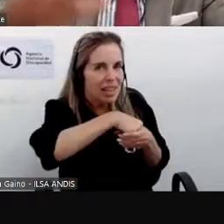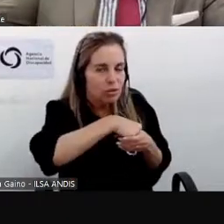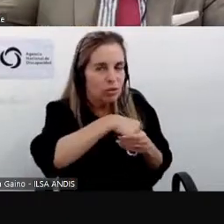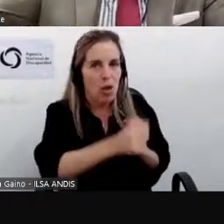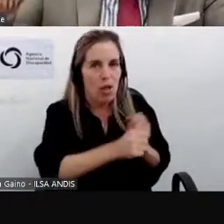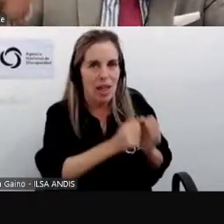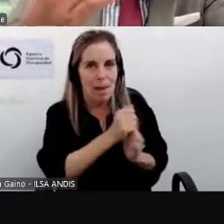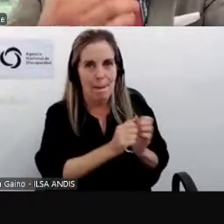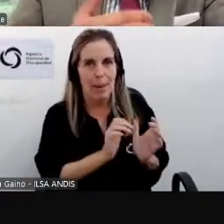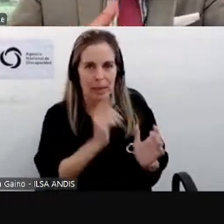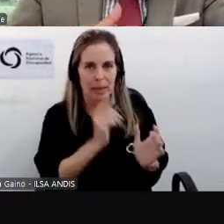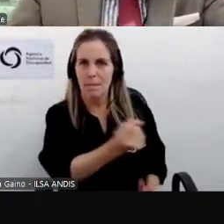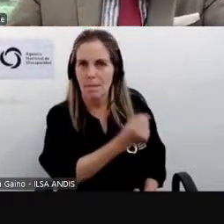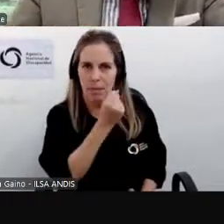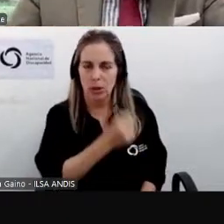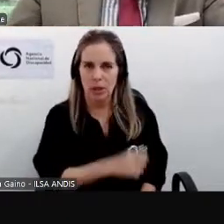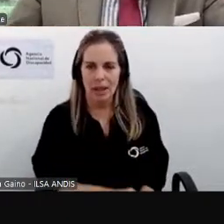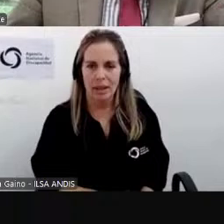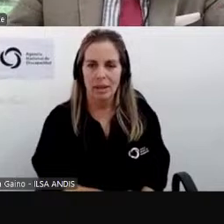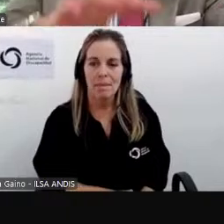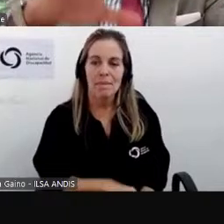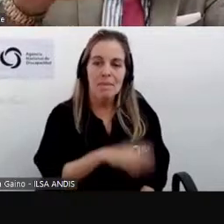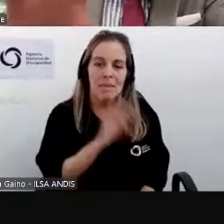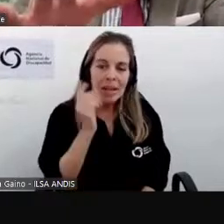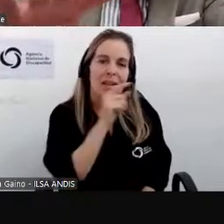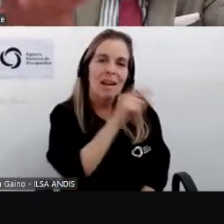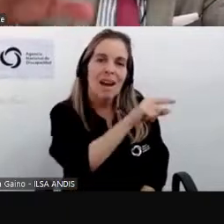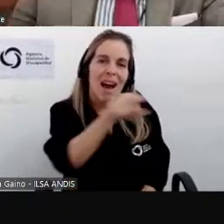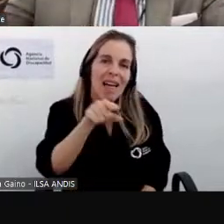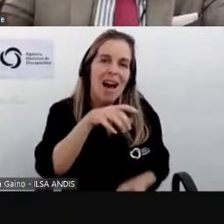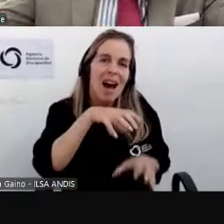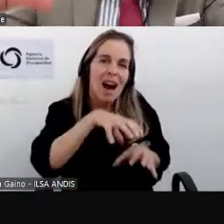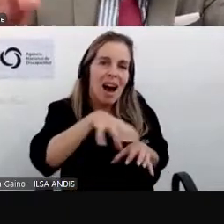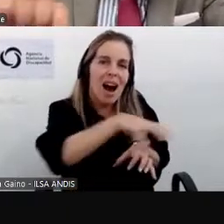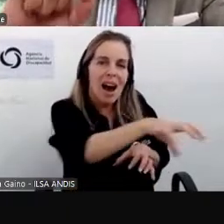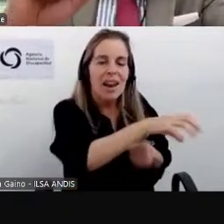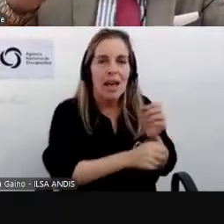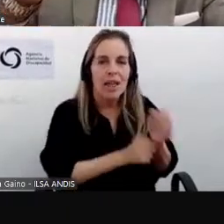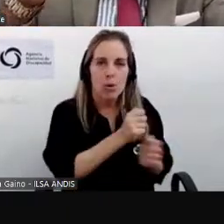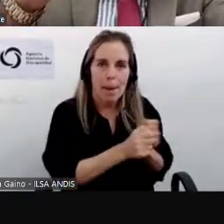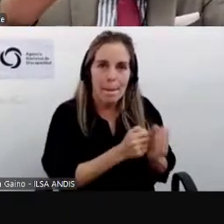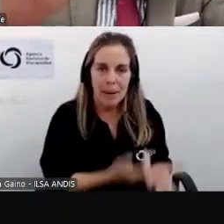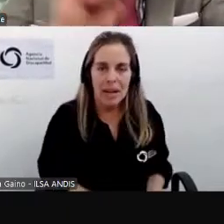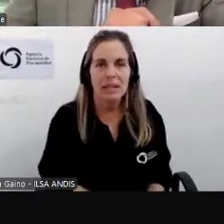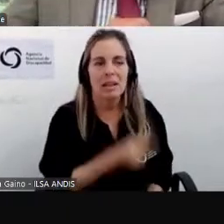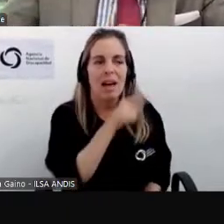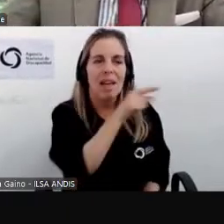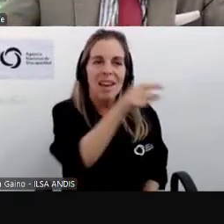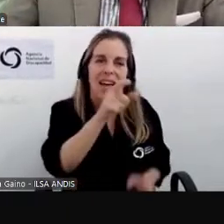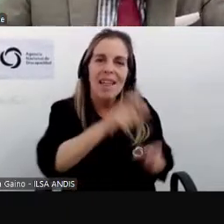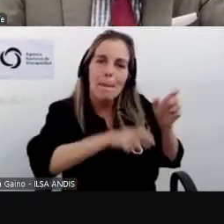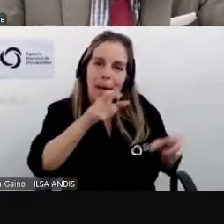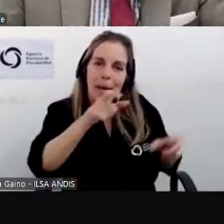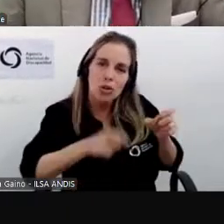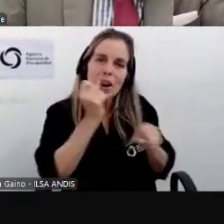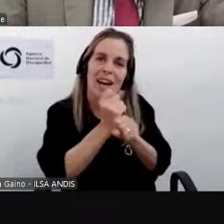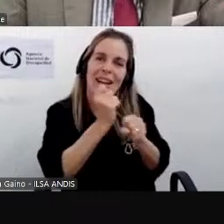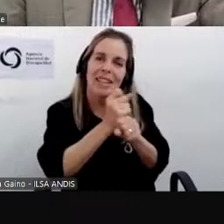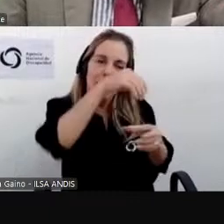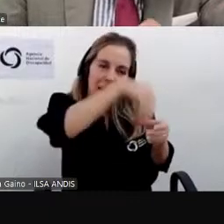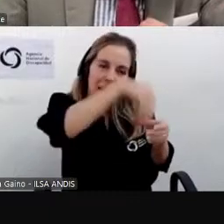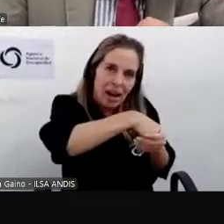that is more connected to corporate policies and is connected to each one of the areas and each one of